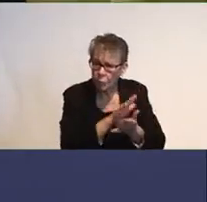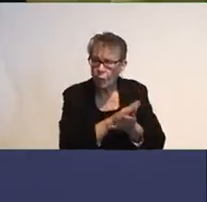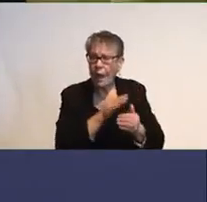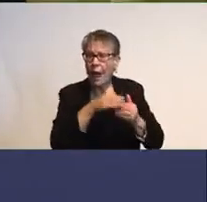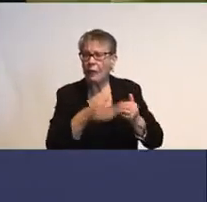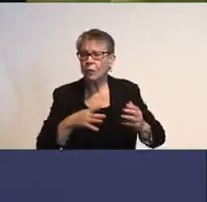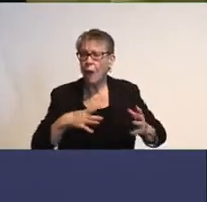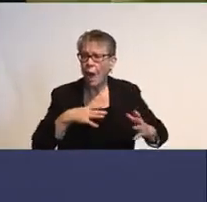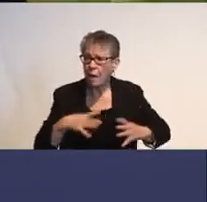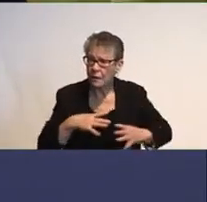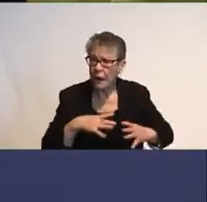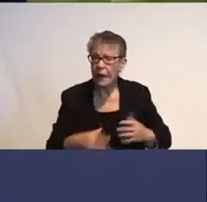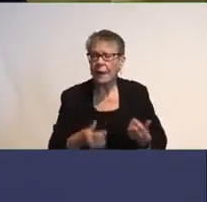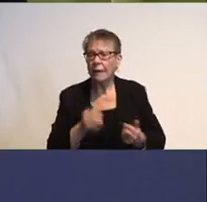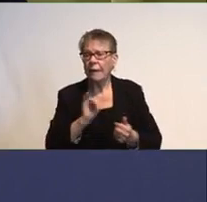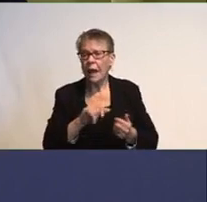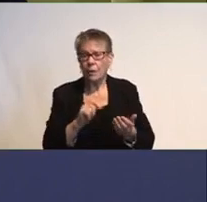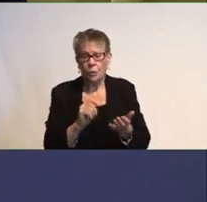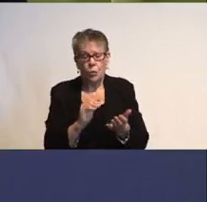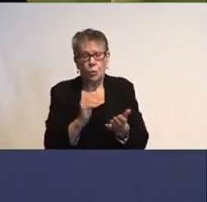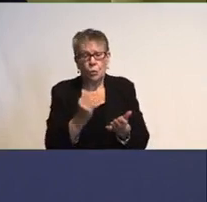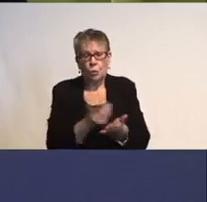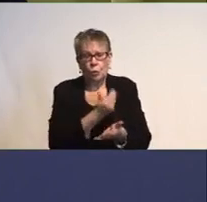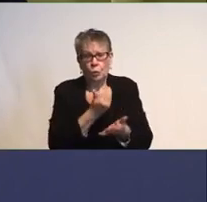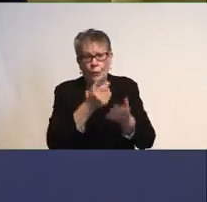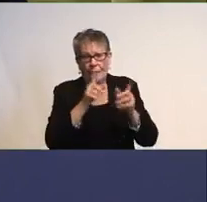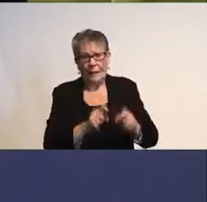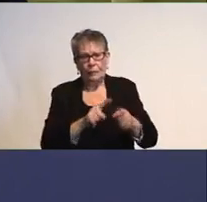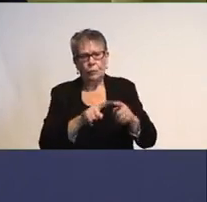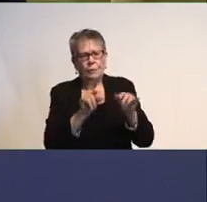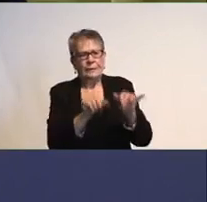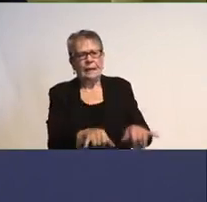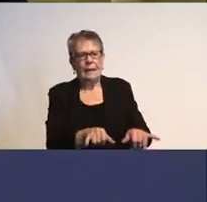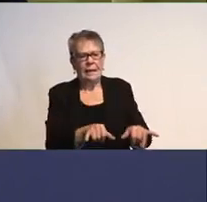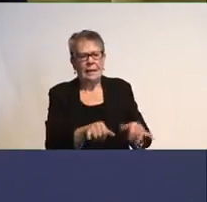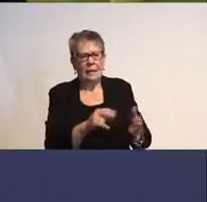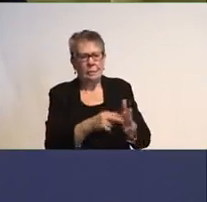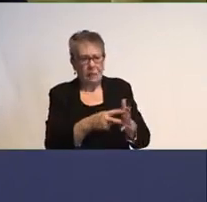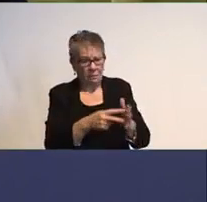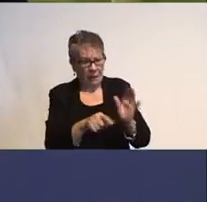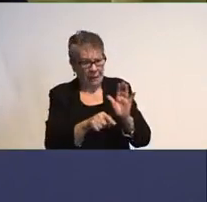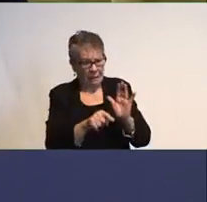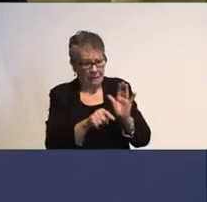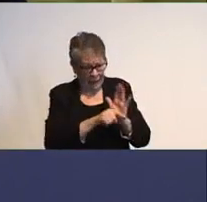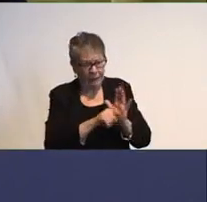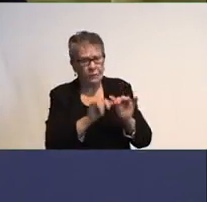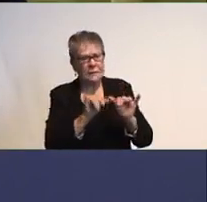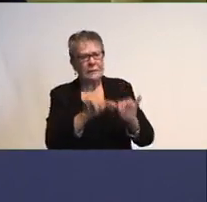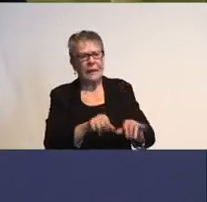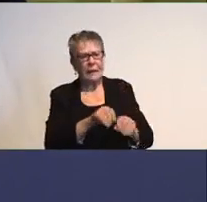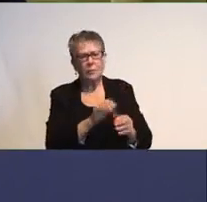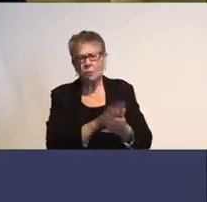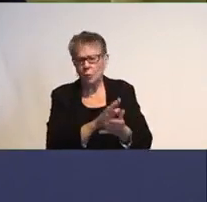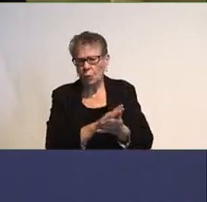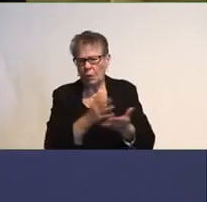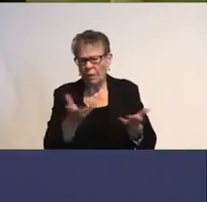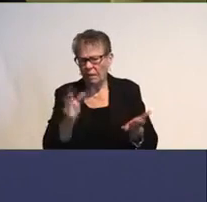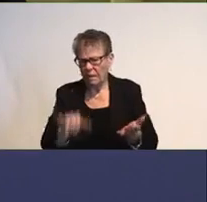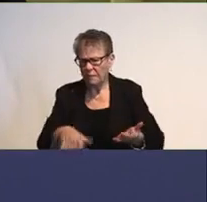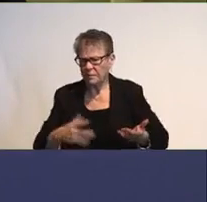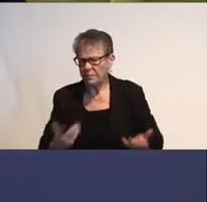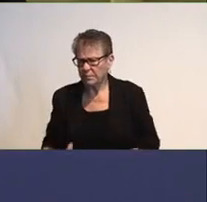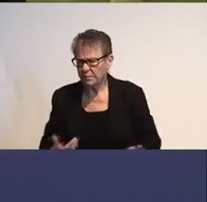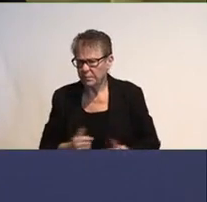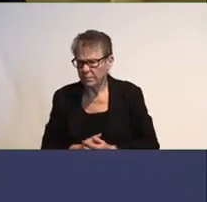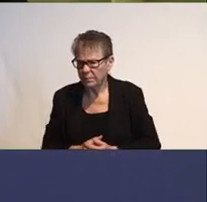pilot before the CDC's guidance, and I think that only bolsters our direction. Thank you for those. Brent,